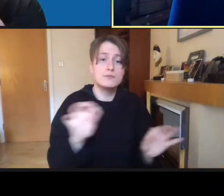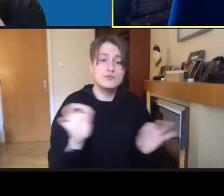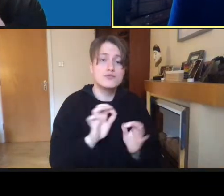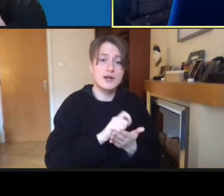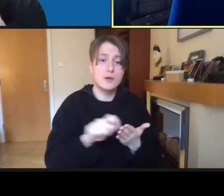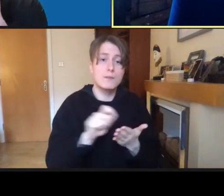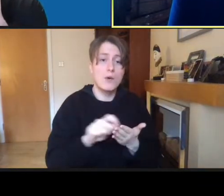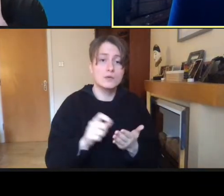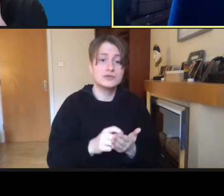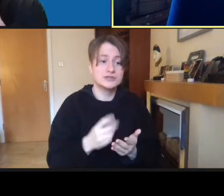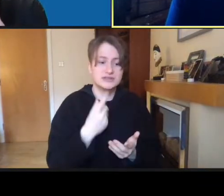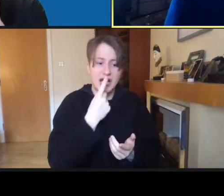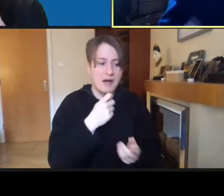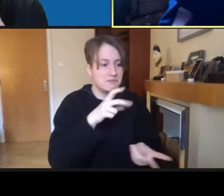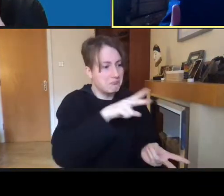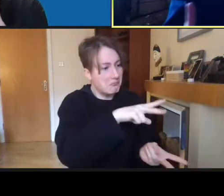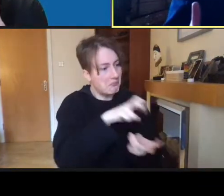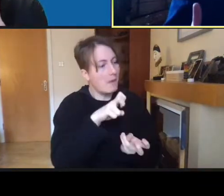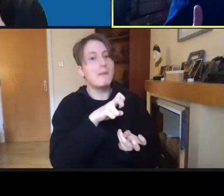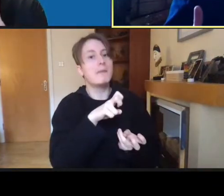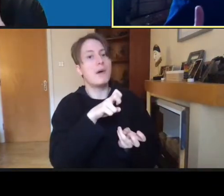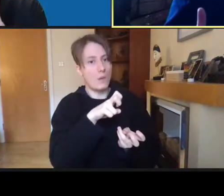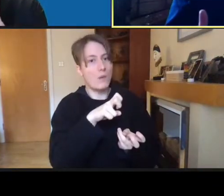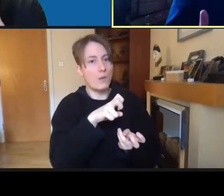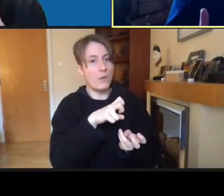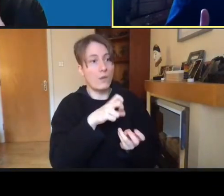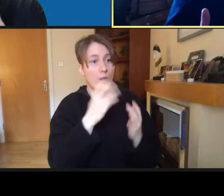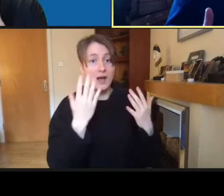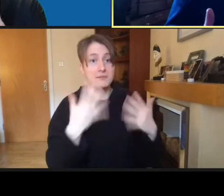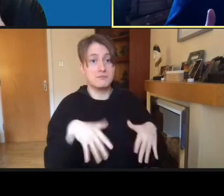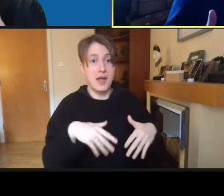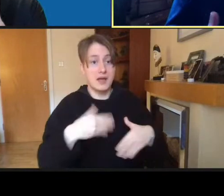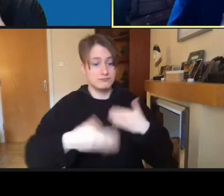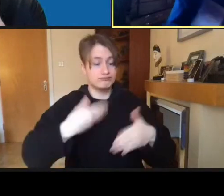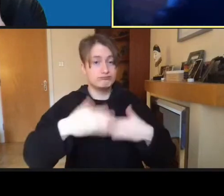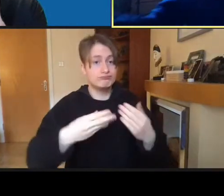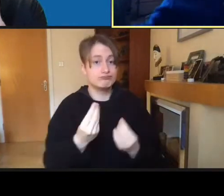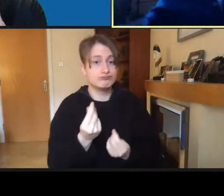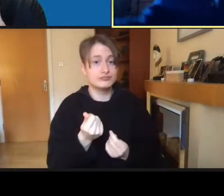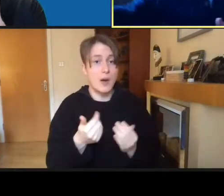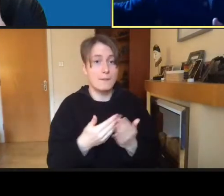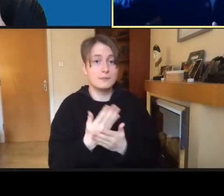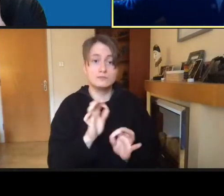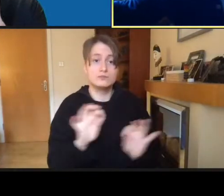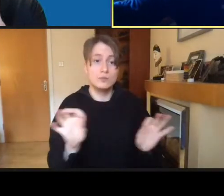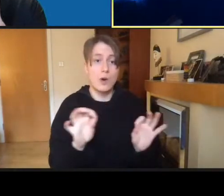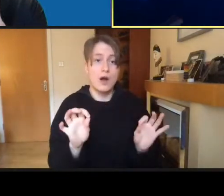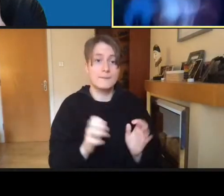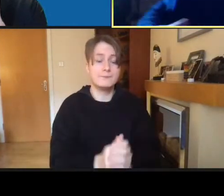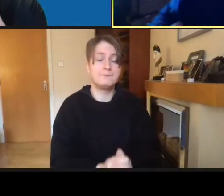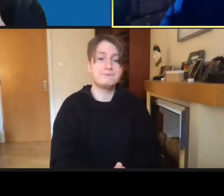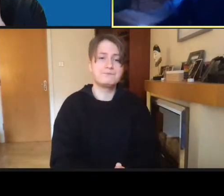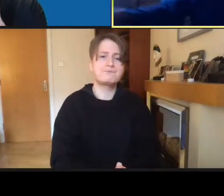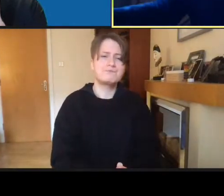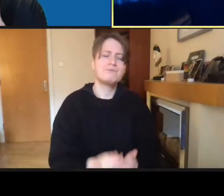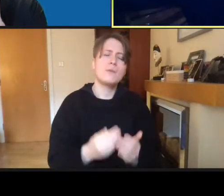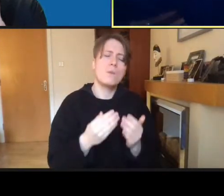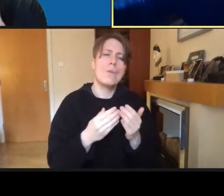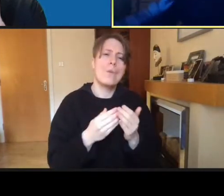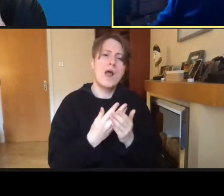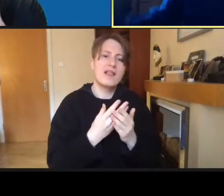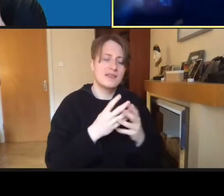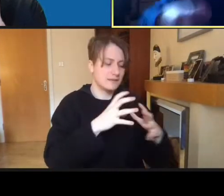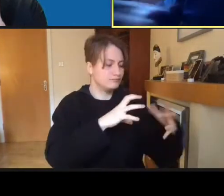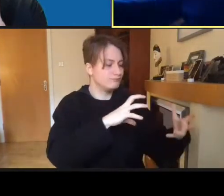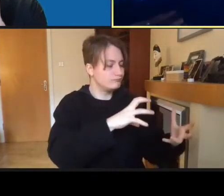and jumped on. I suppose the difficulty with a mute is that you actually have to physically pick